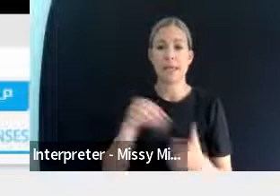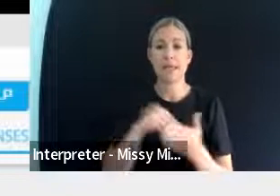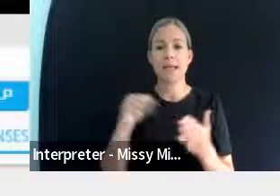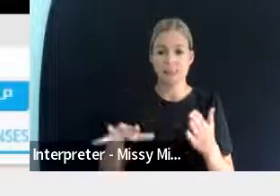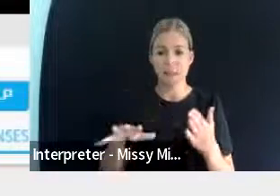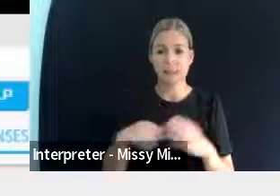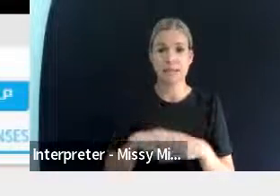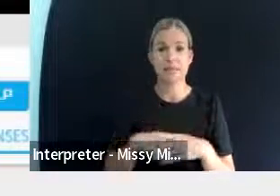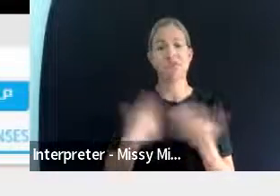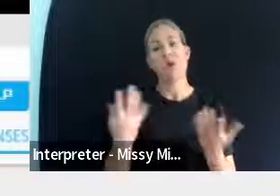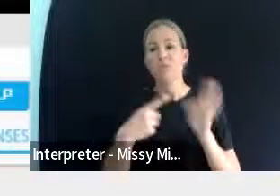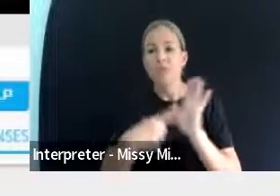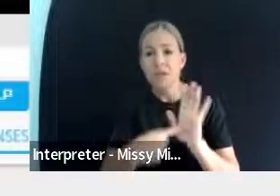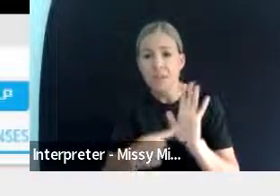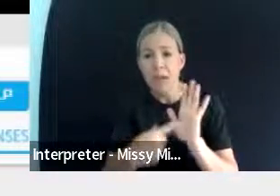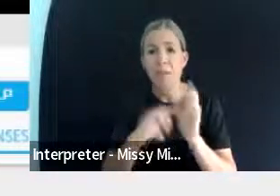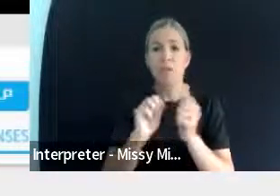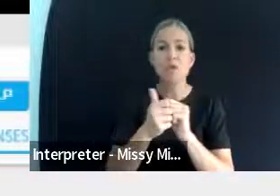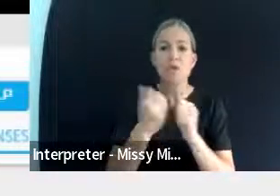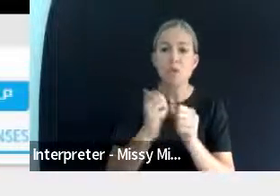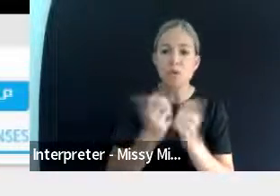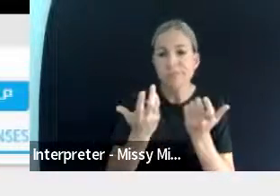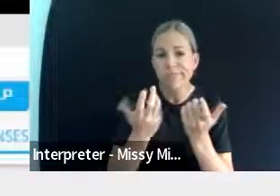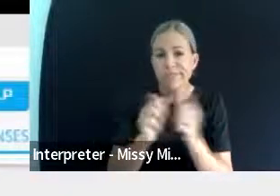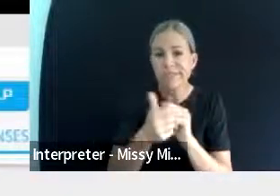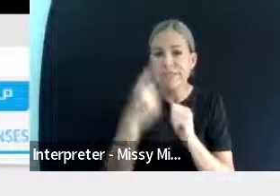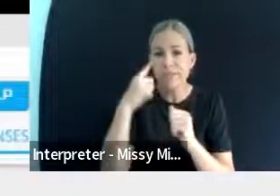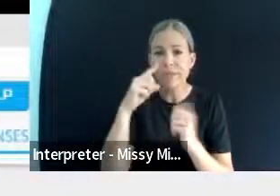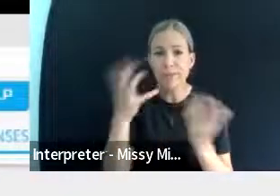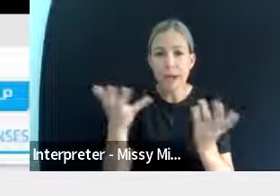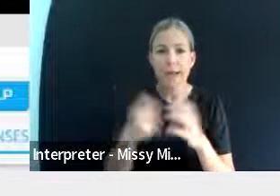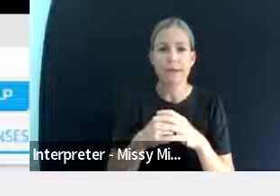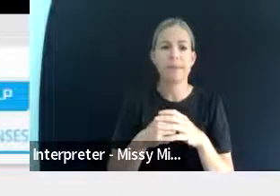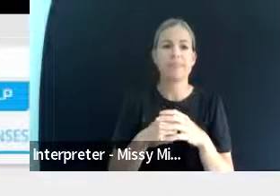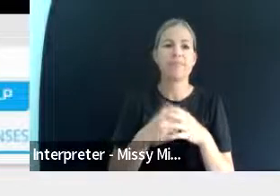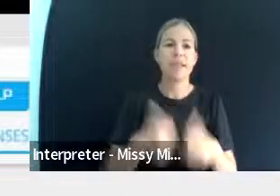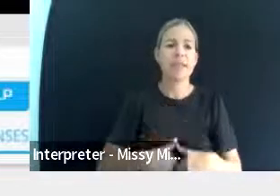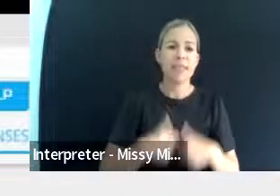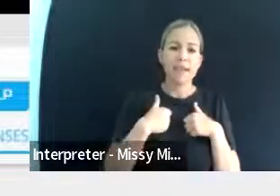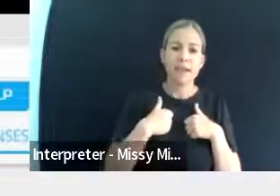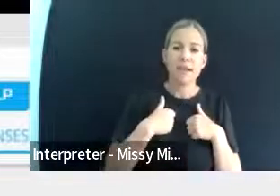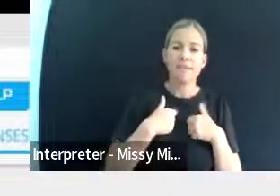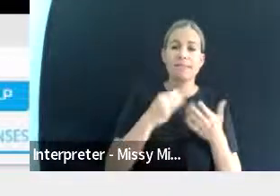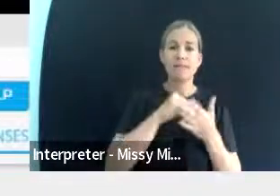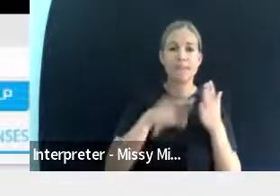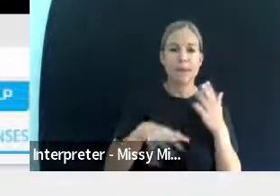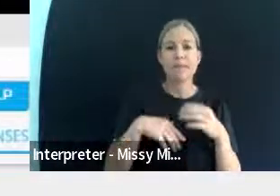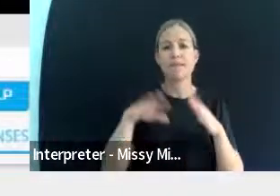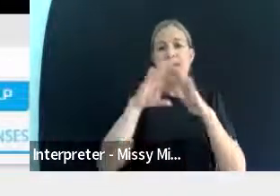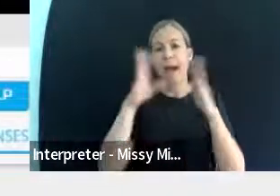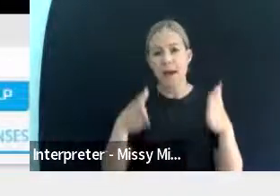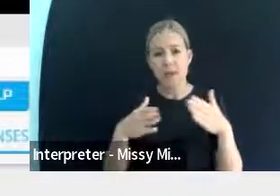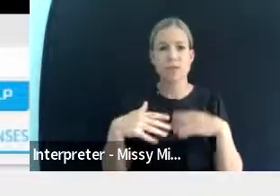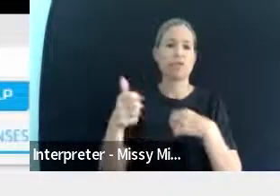stable account for include basic living expenses, housing, transportation, education,